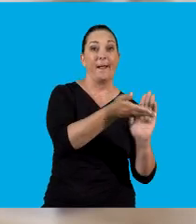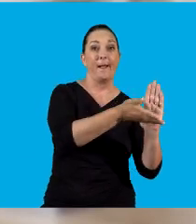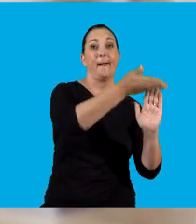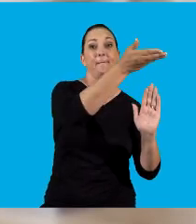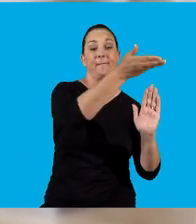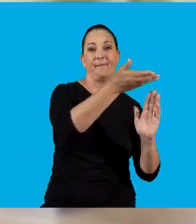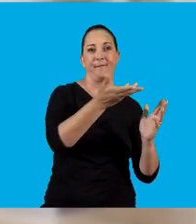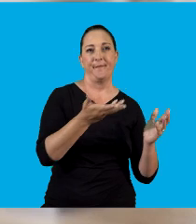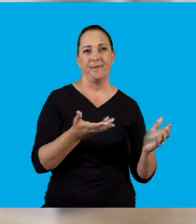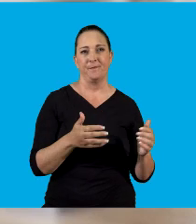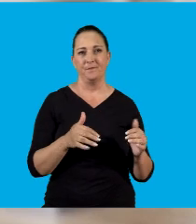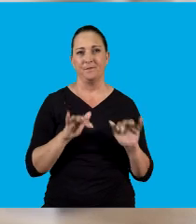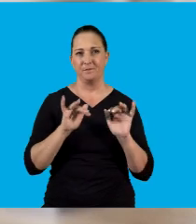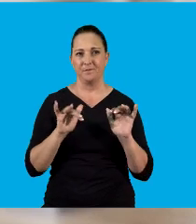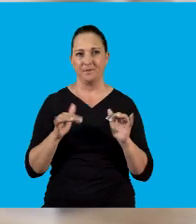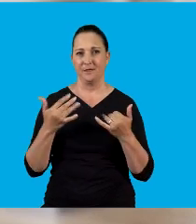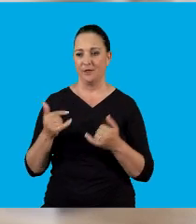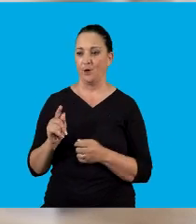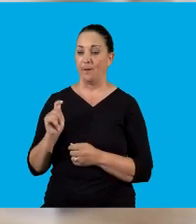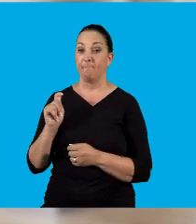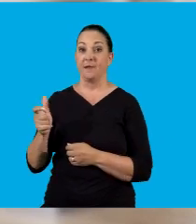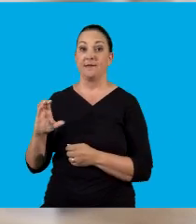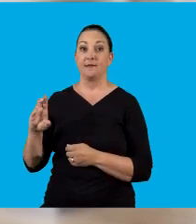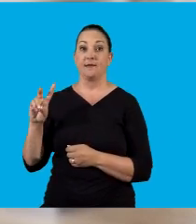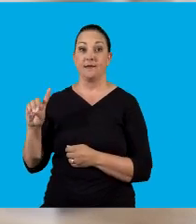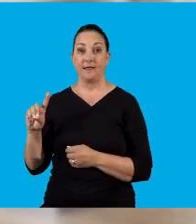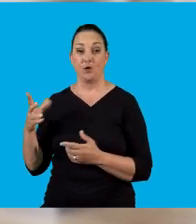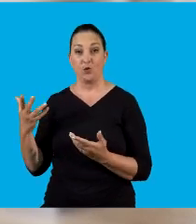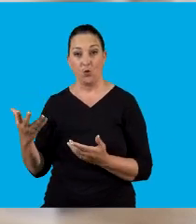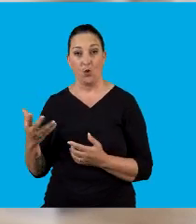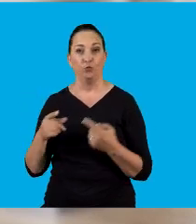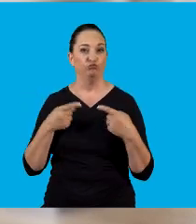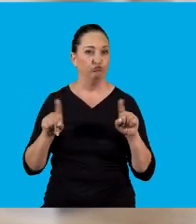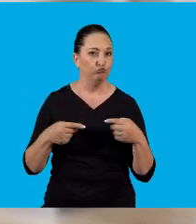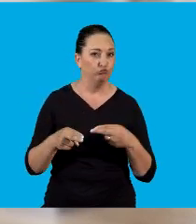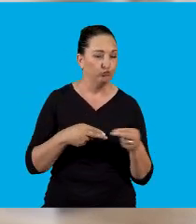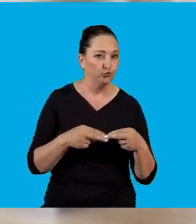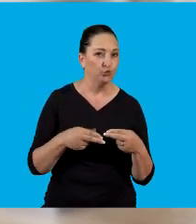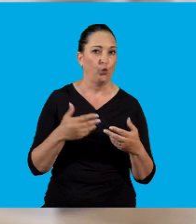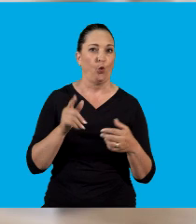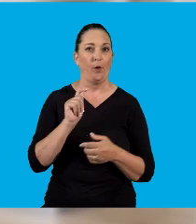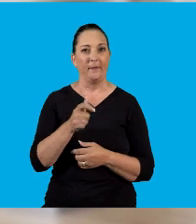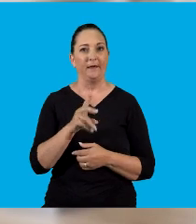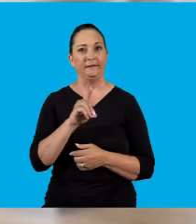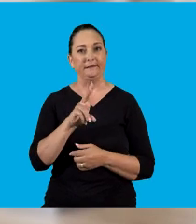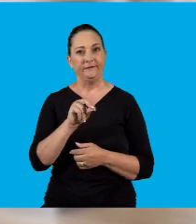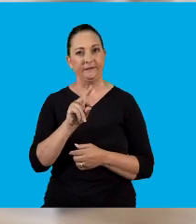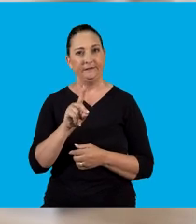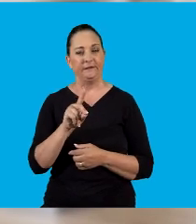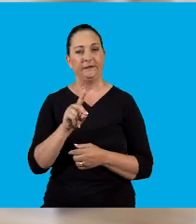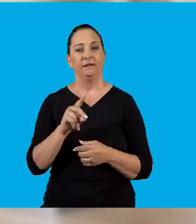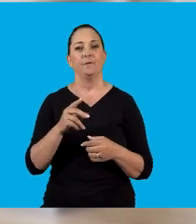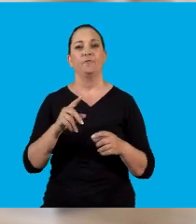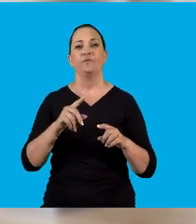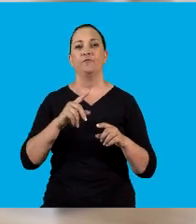prices of those particular products. So meaning the people who go and buy those CDs at music stores, buy those DVDs, they're going to